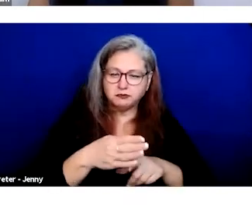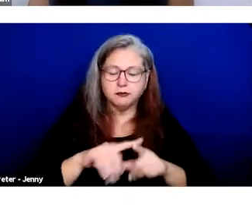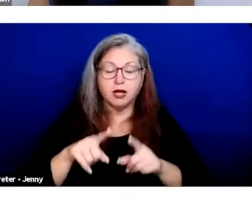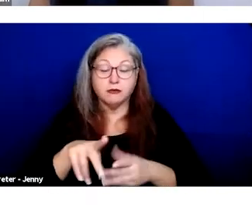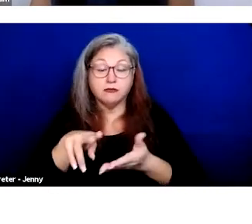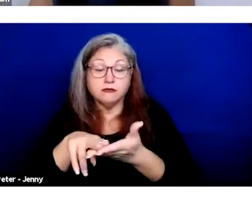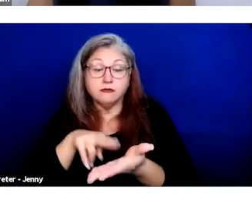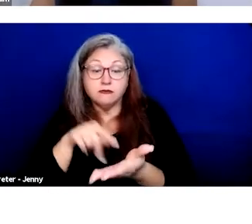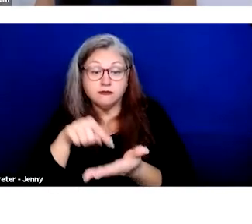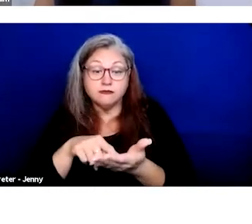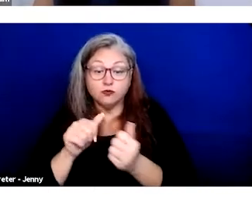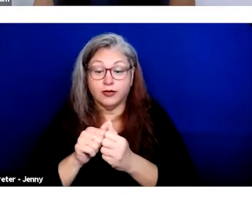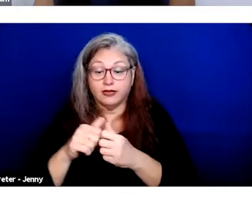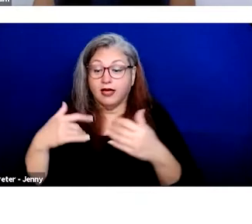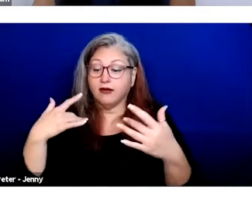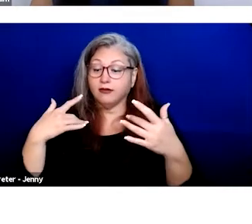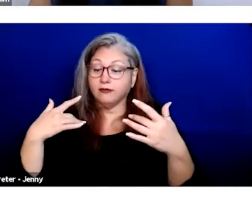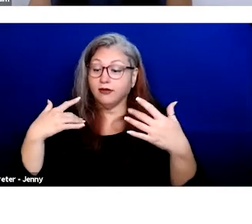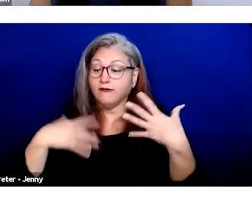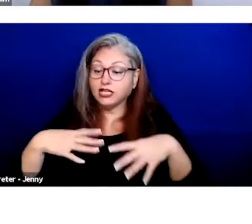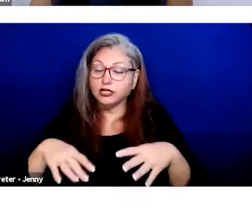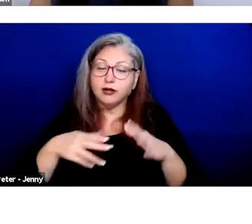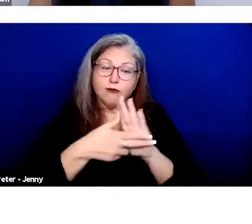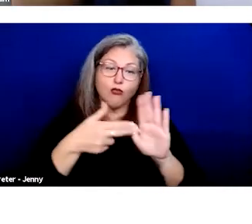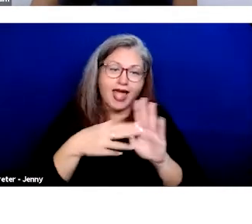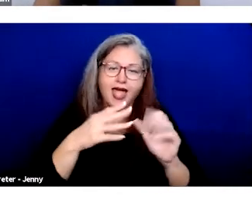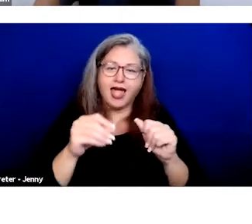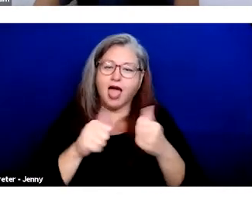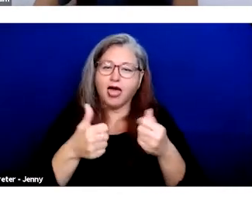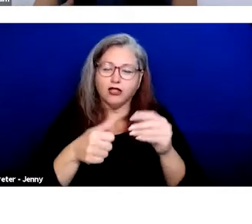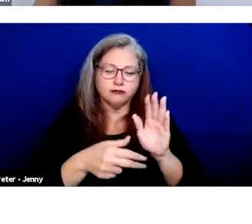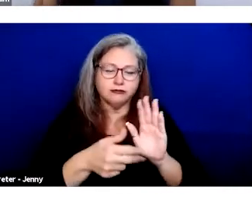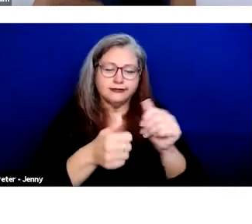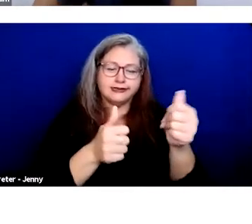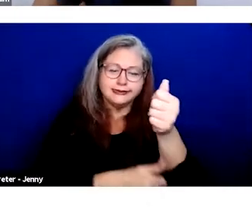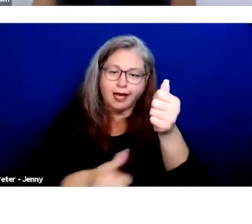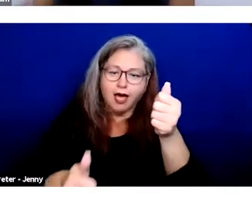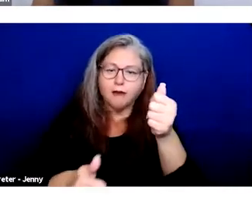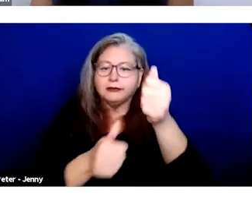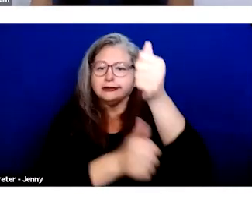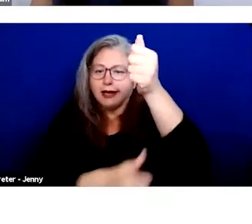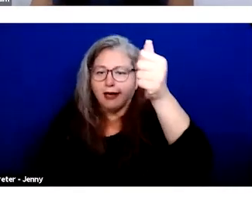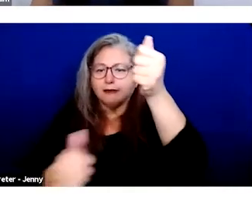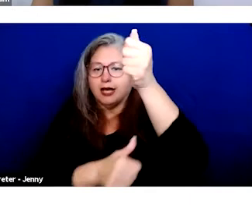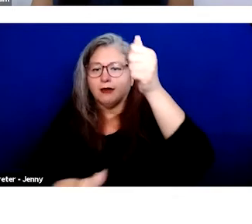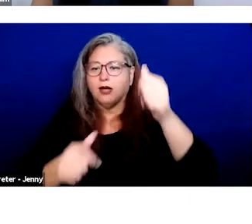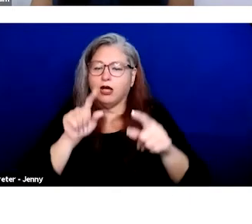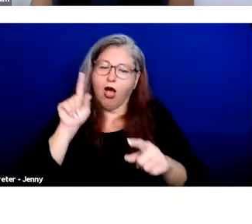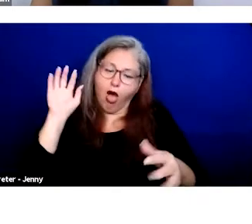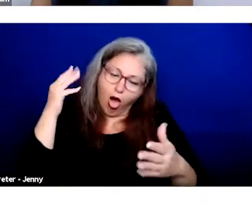contracts between fashion brands and their many subcontractors and their subcontractors, all the way down to the garment factory